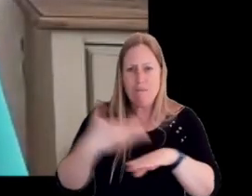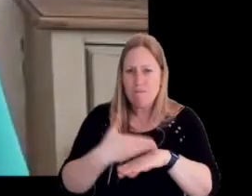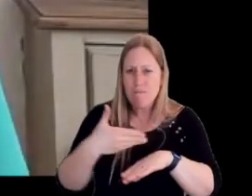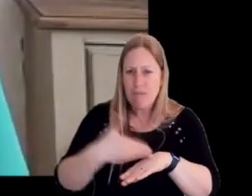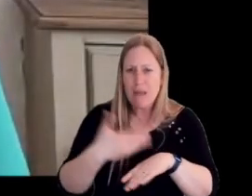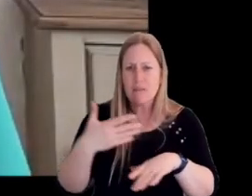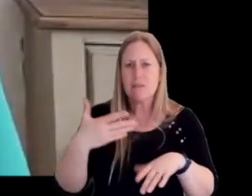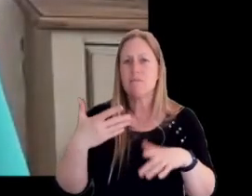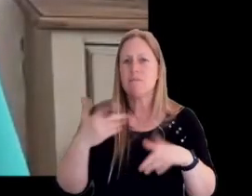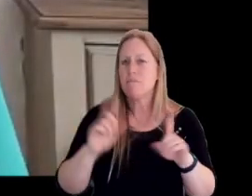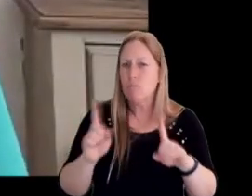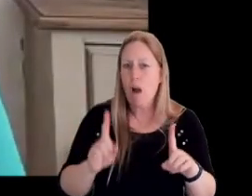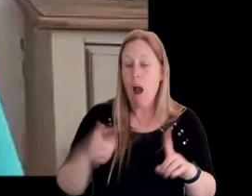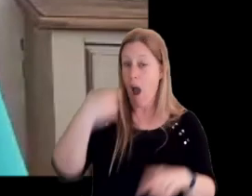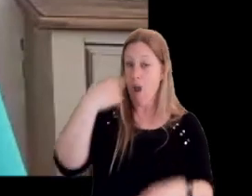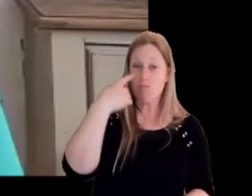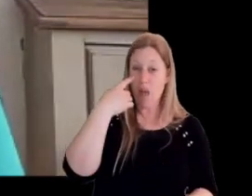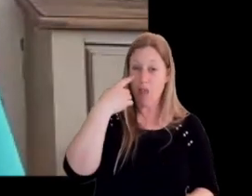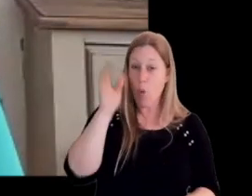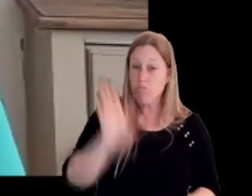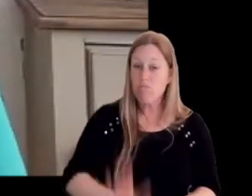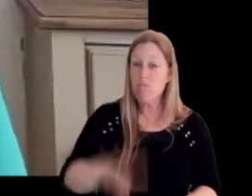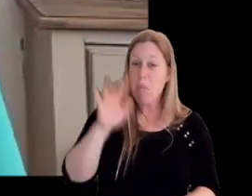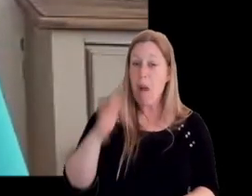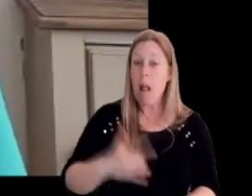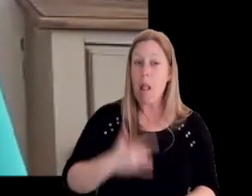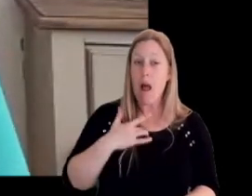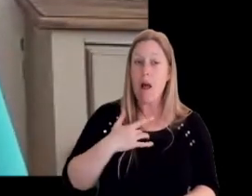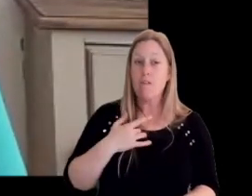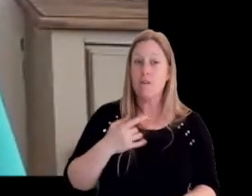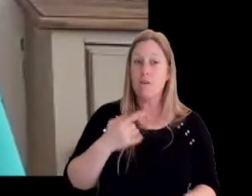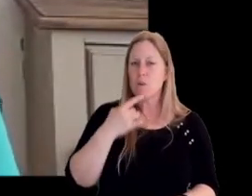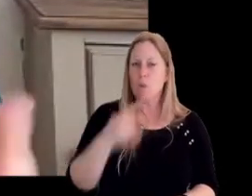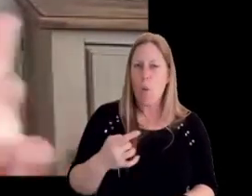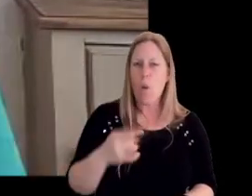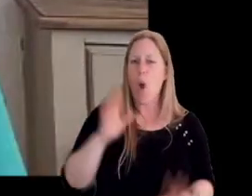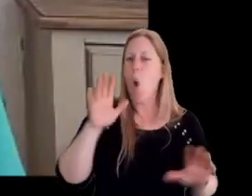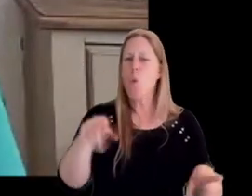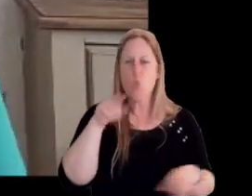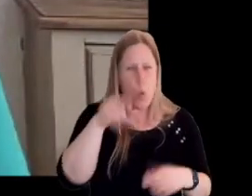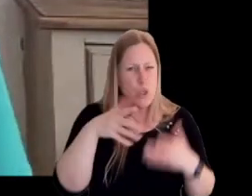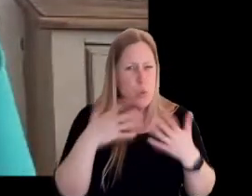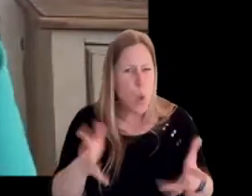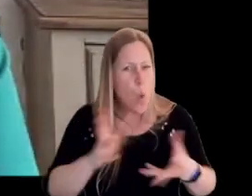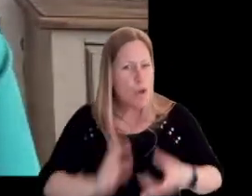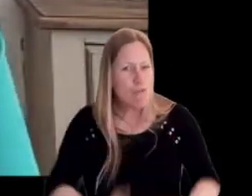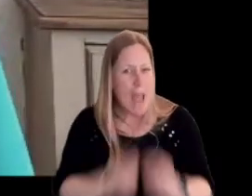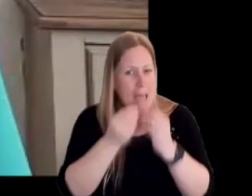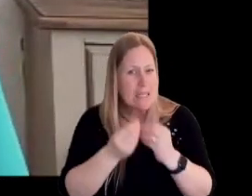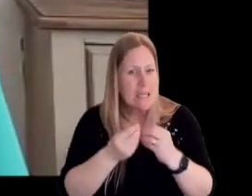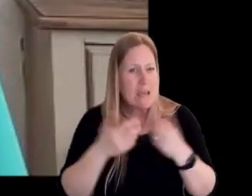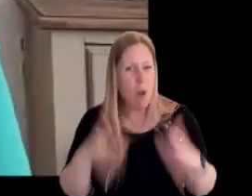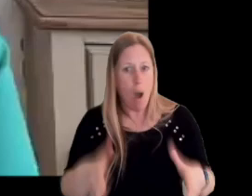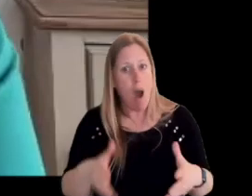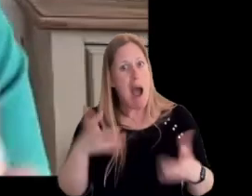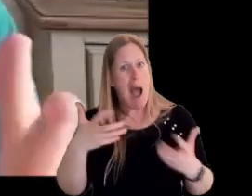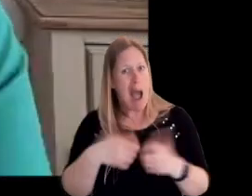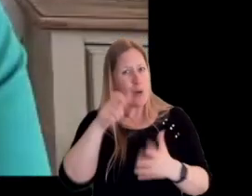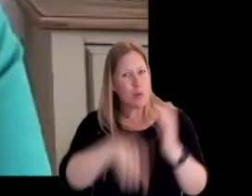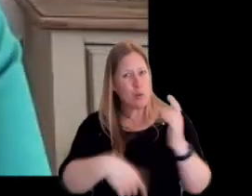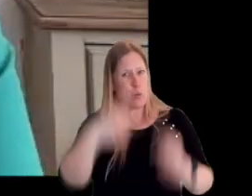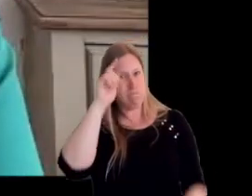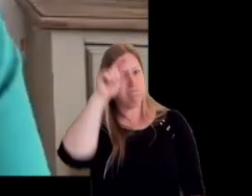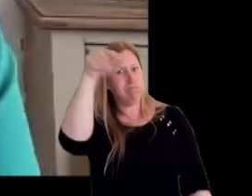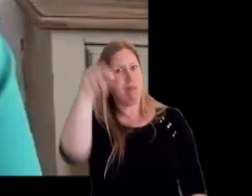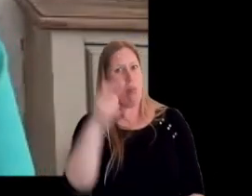I thought, you know, my whole life I've been told you're so creative, and like, oh my God,